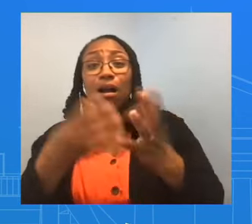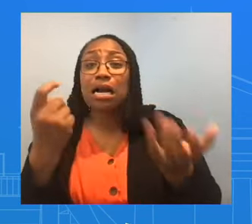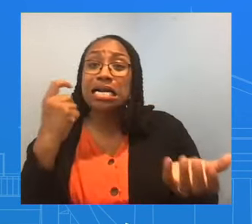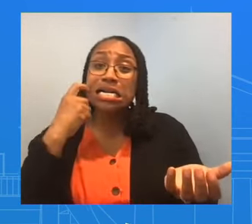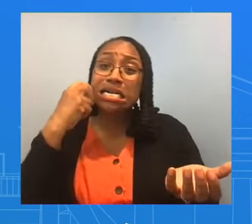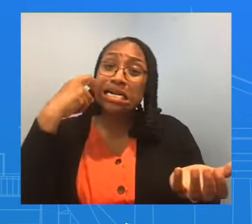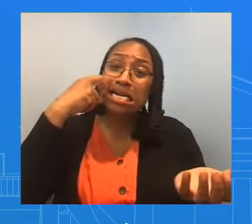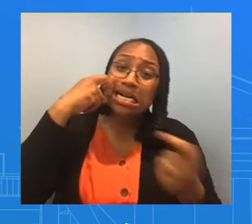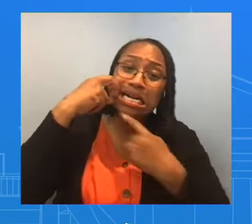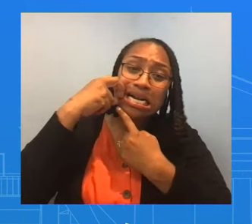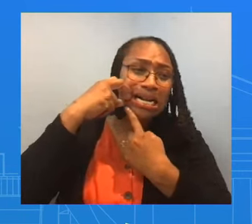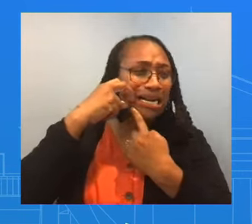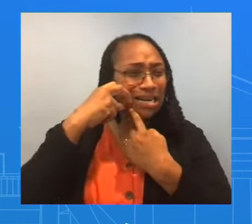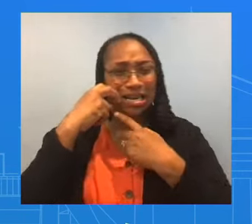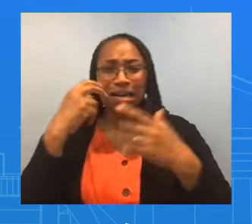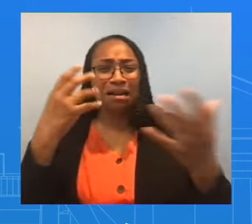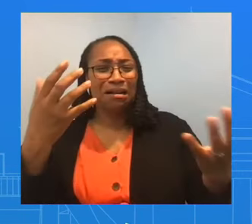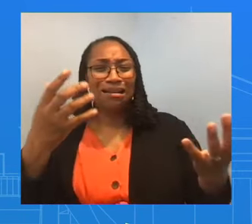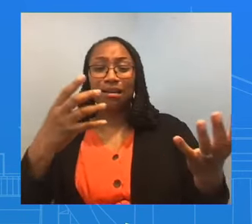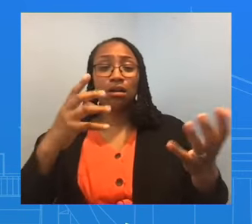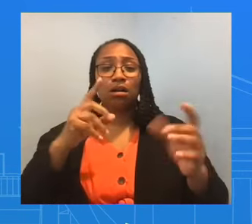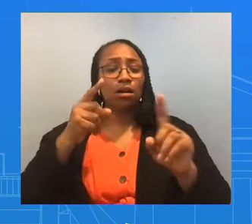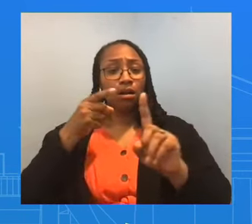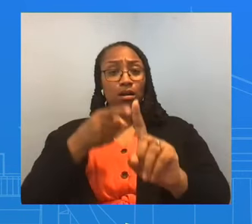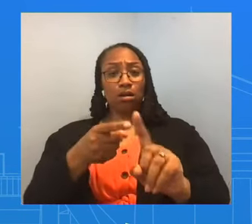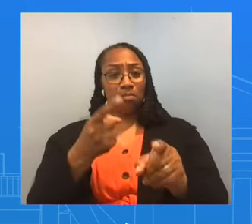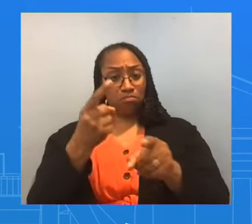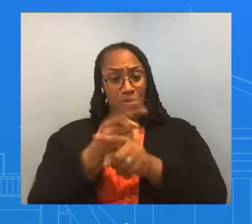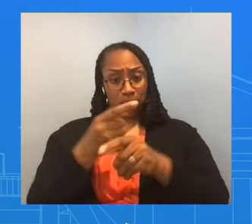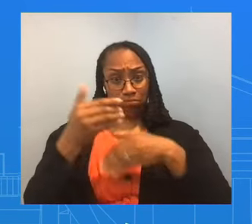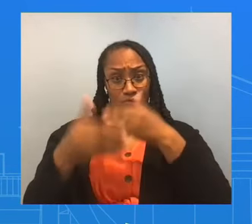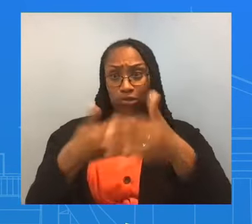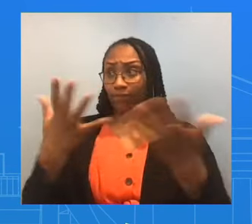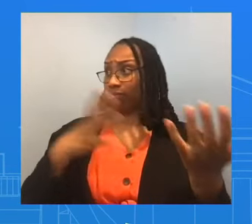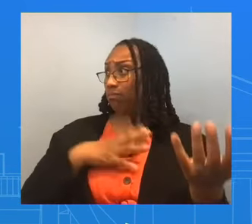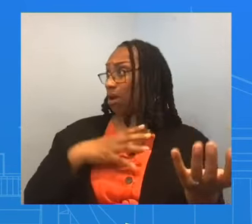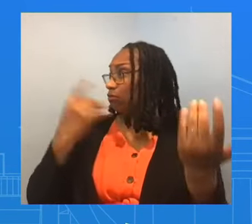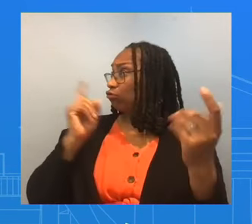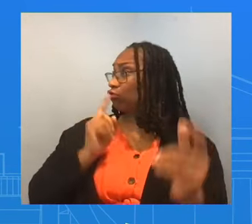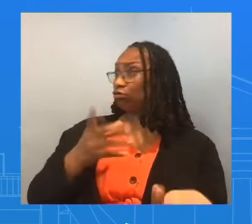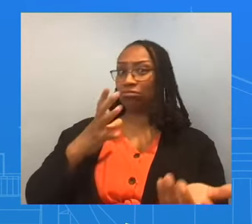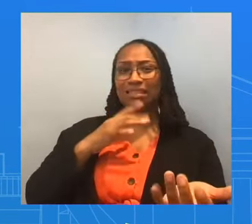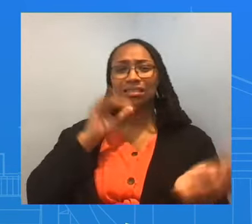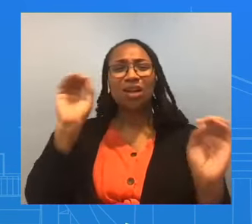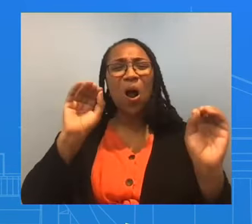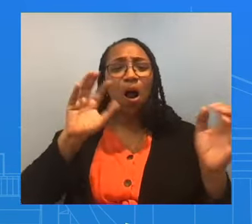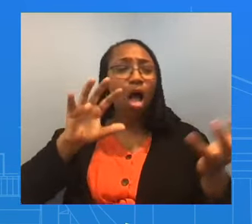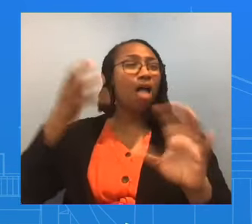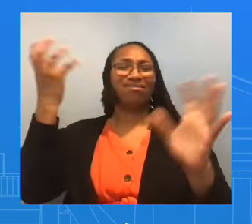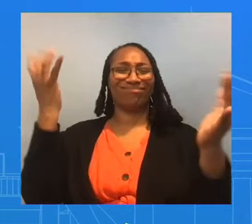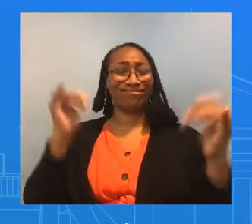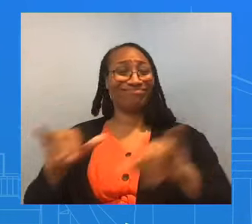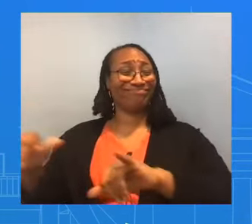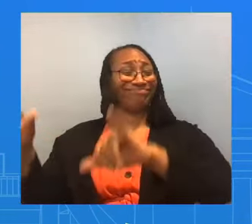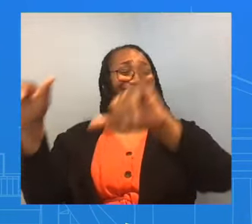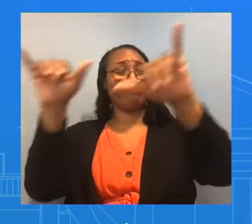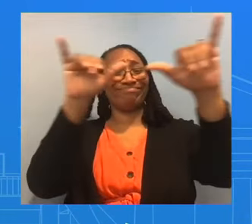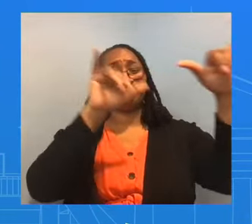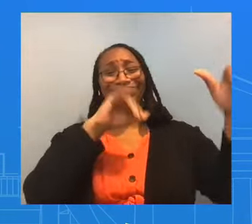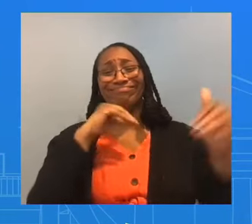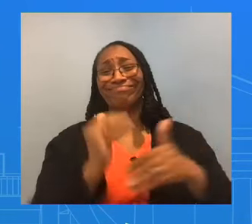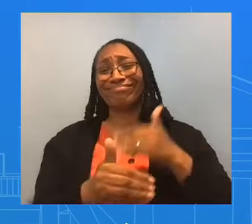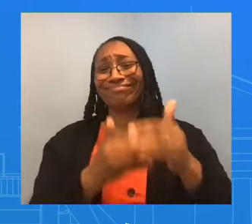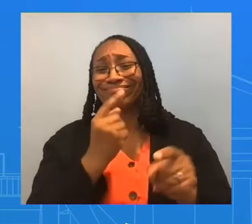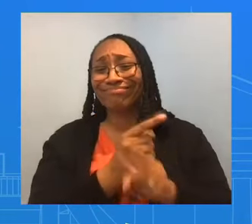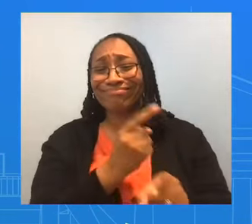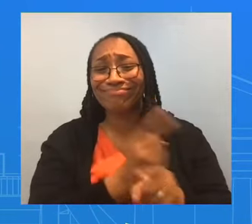not uncommon. What I can certainly tell all of you, and I think we've said this, you all know this already, we've shared this, he was not put under